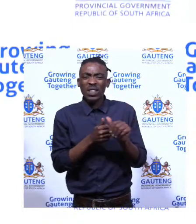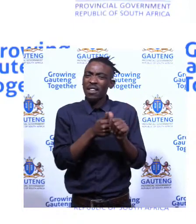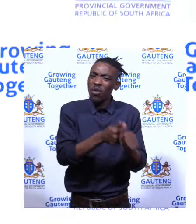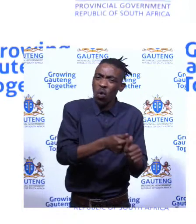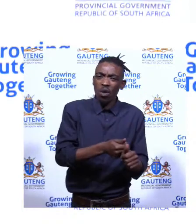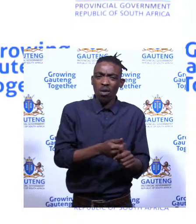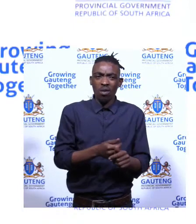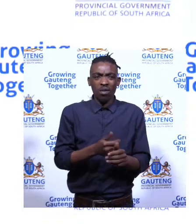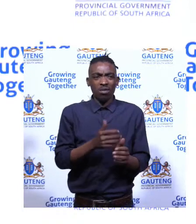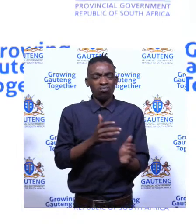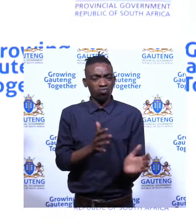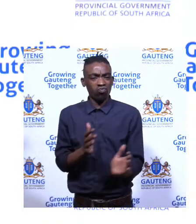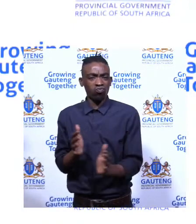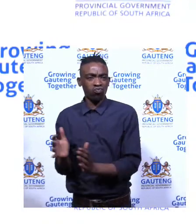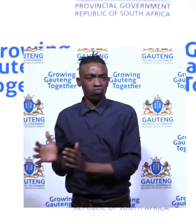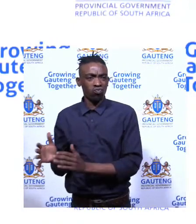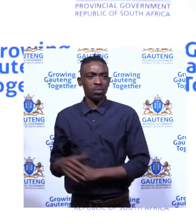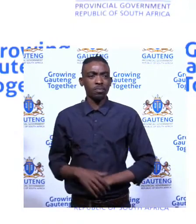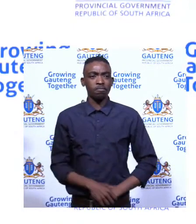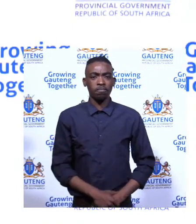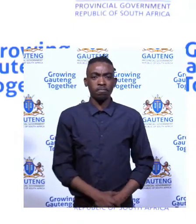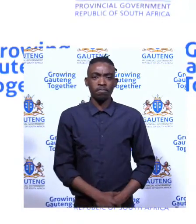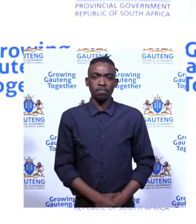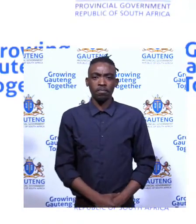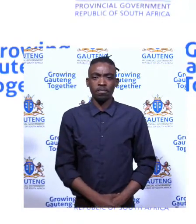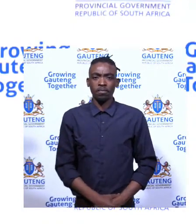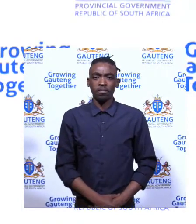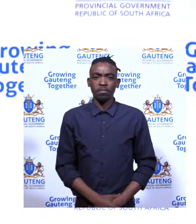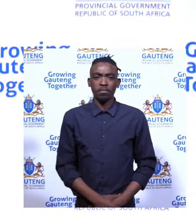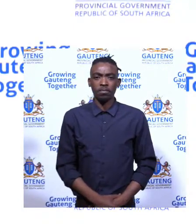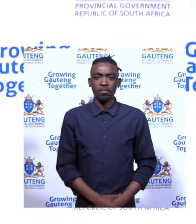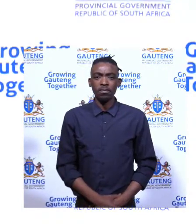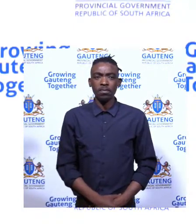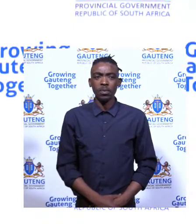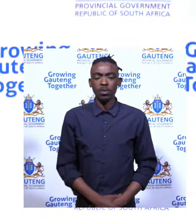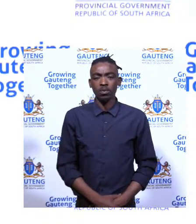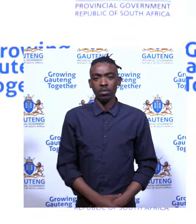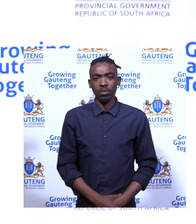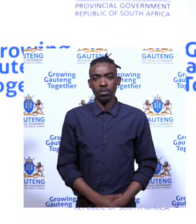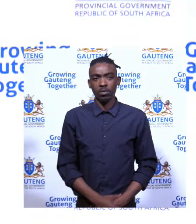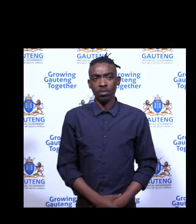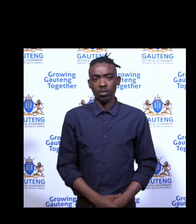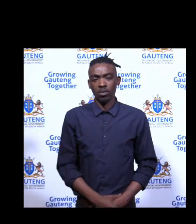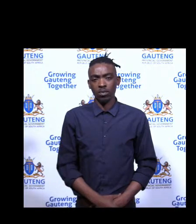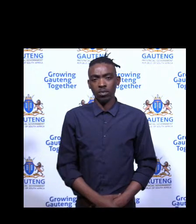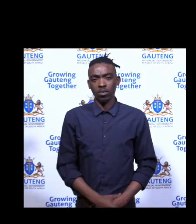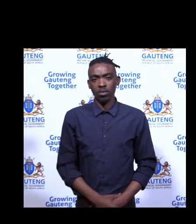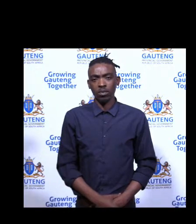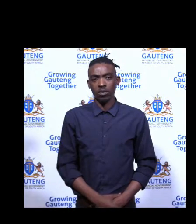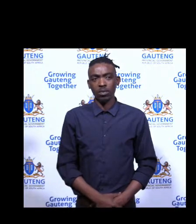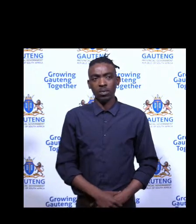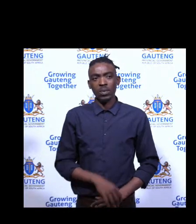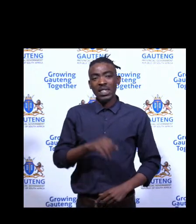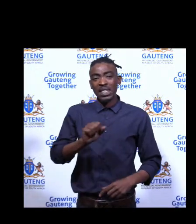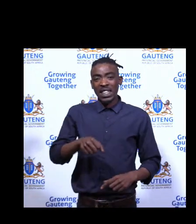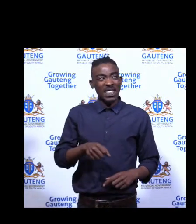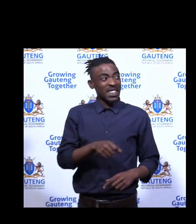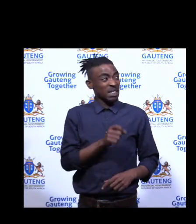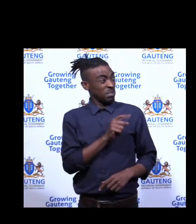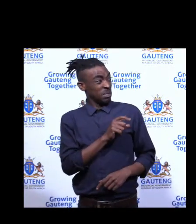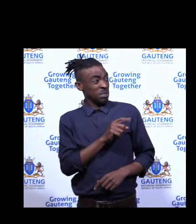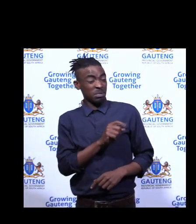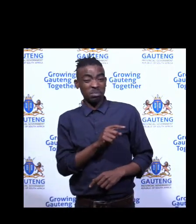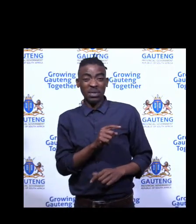extent, the pandemic. So what we observe, this plot is a bit technical, but bear with me a little